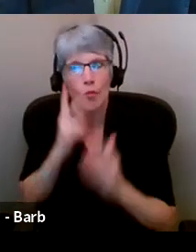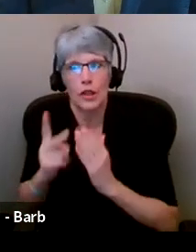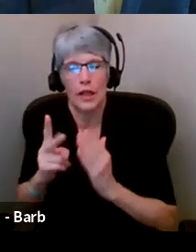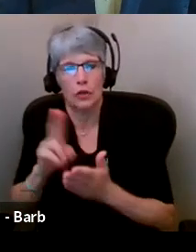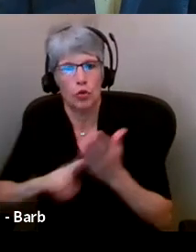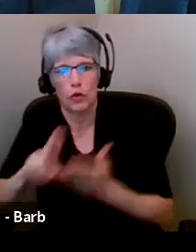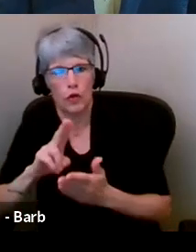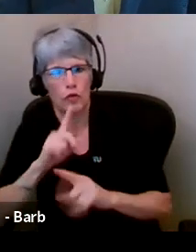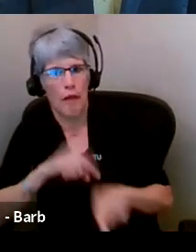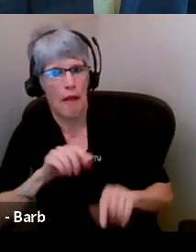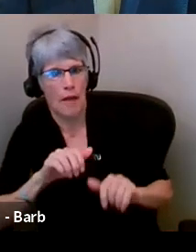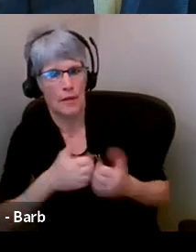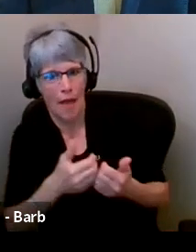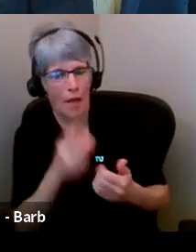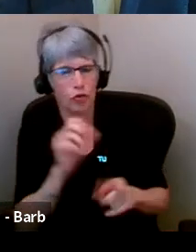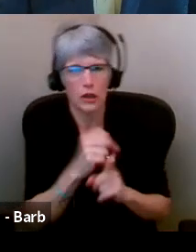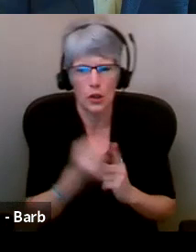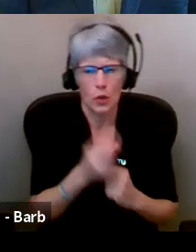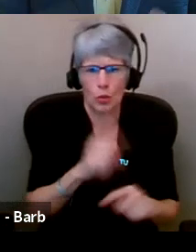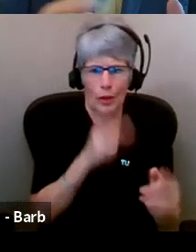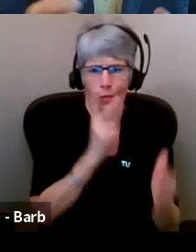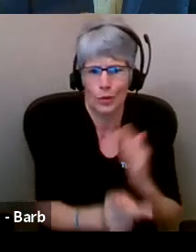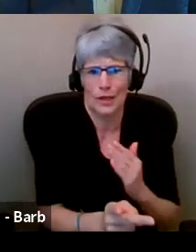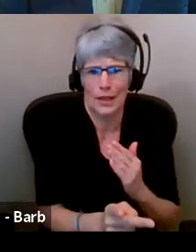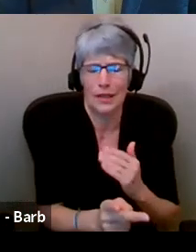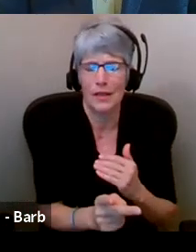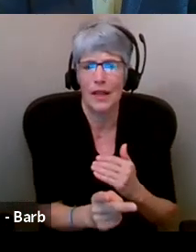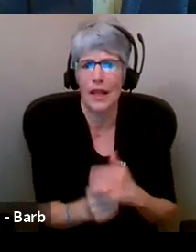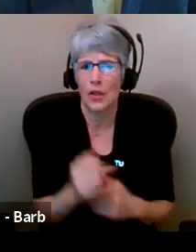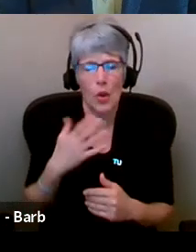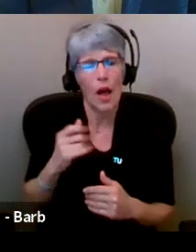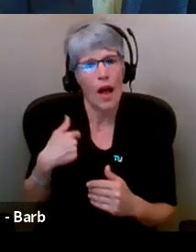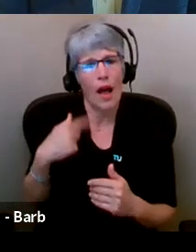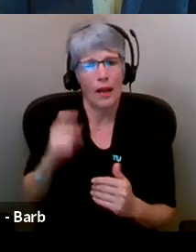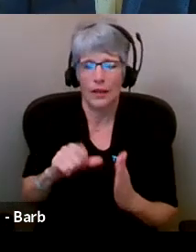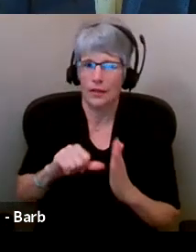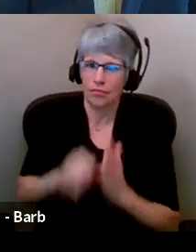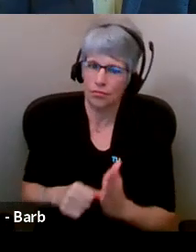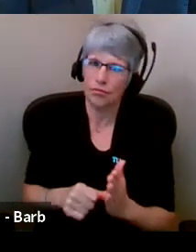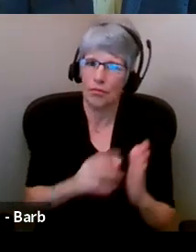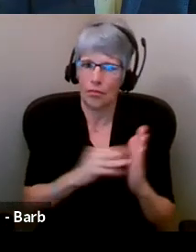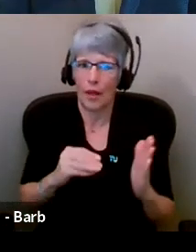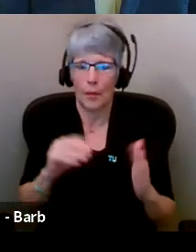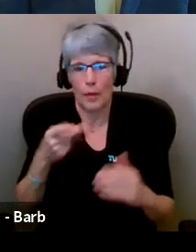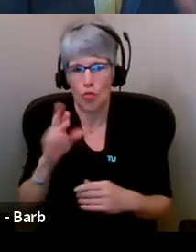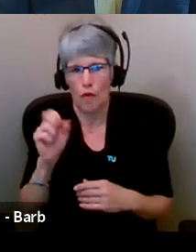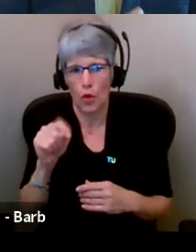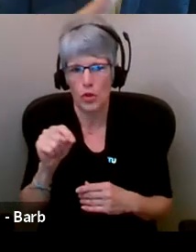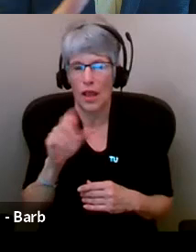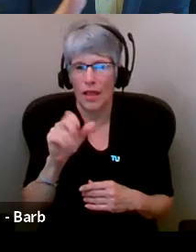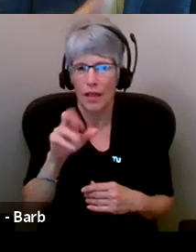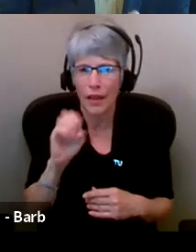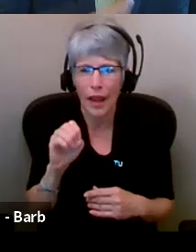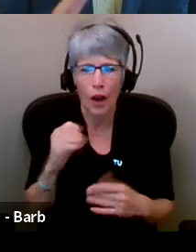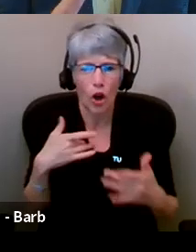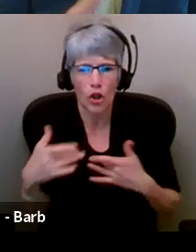it's an unpredictable situation. And I just have to say and echo what was said by the provost, the care and concern that individuals showed